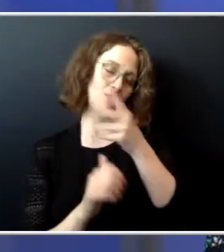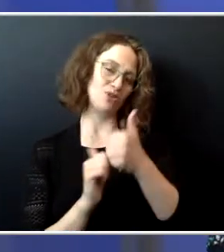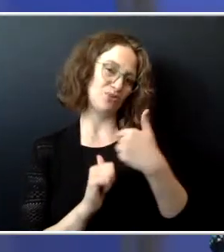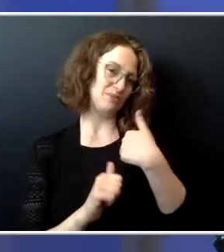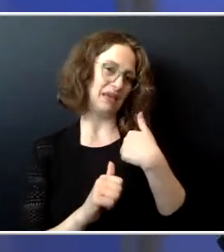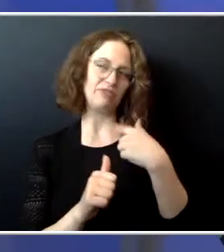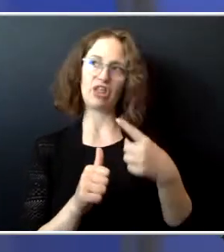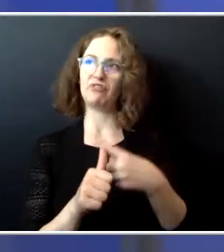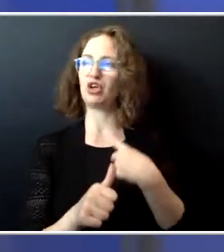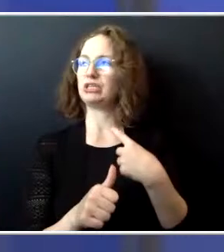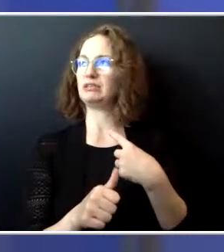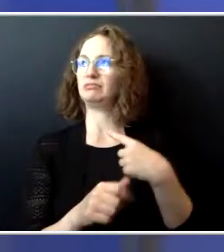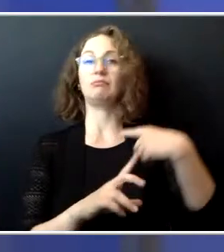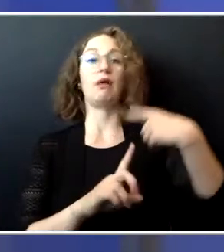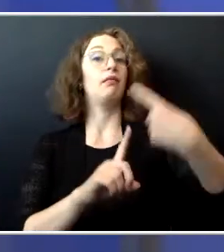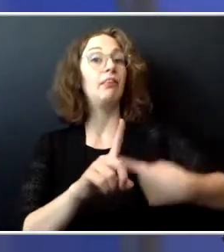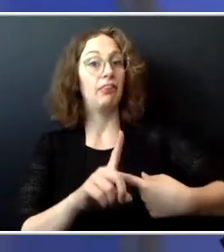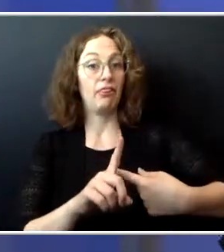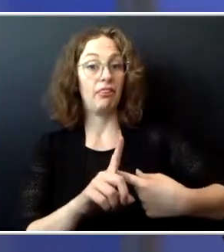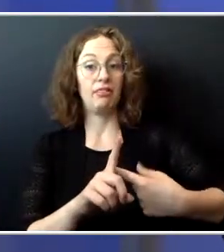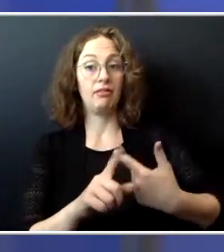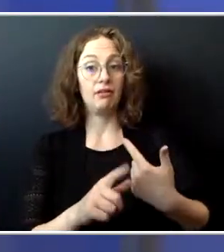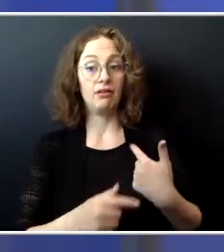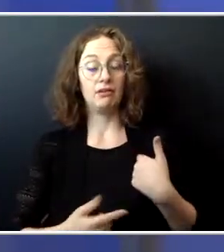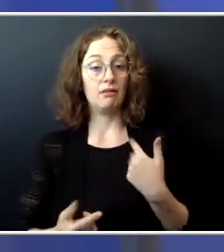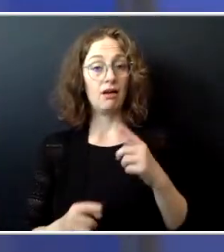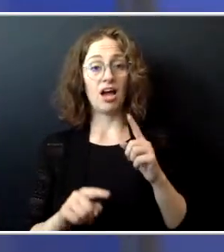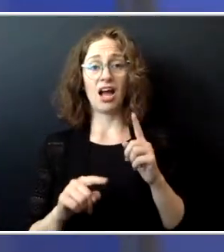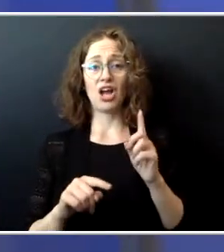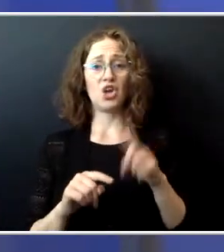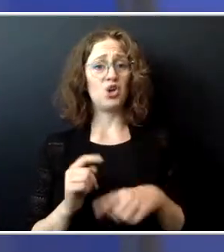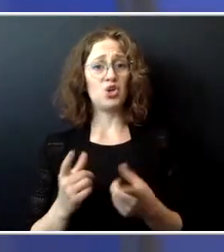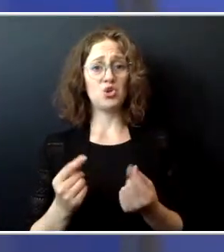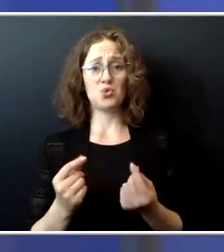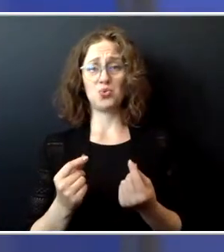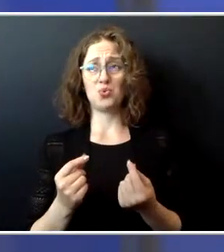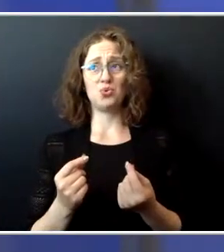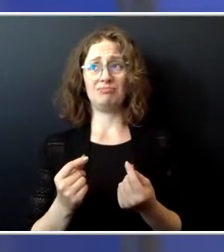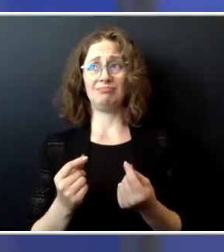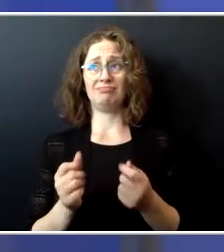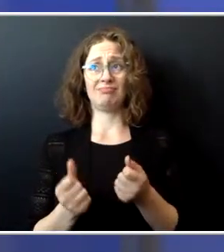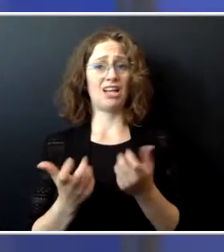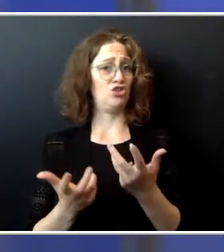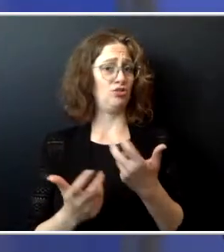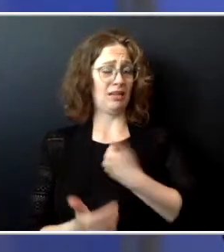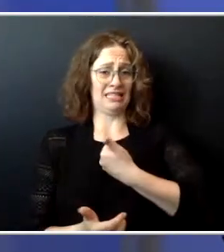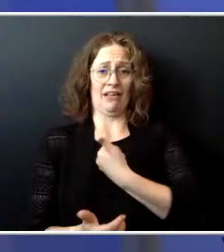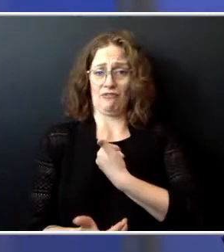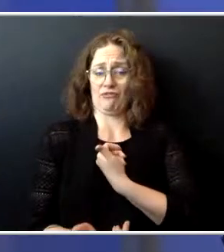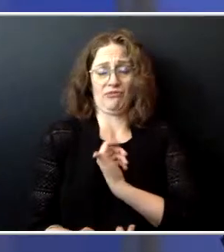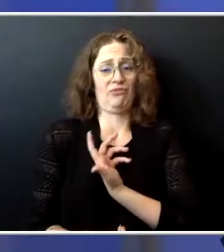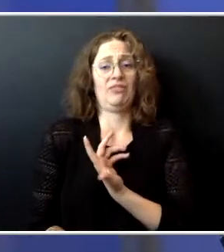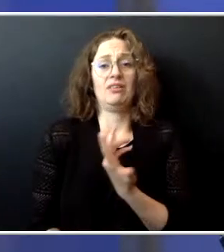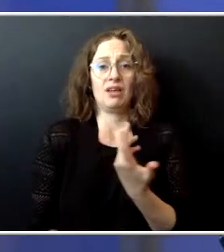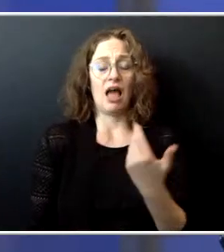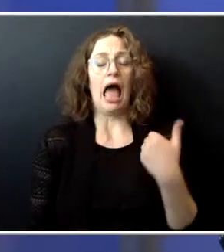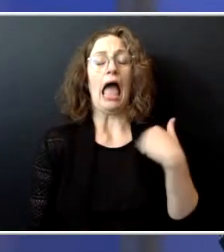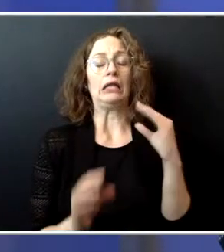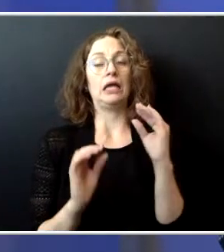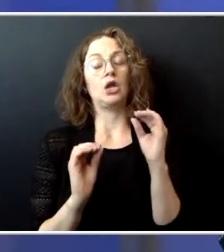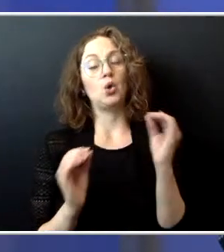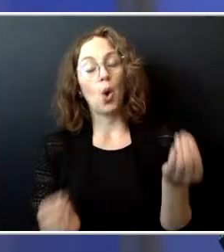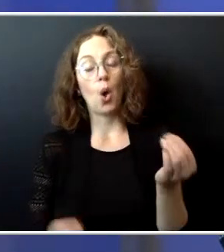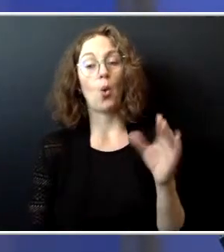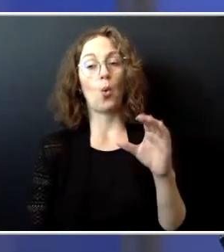because I couldn't do much of anything. I mean, my cortisol level was nothing. So I had to be